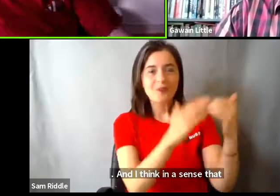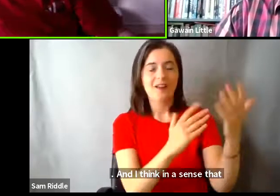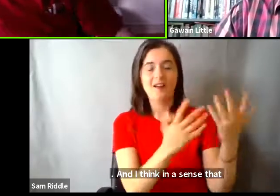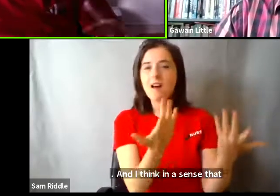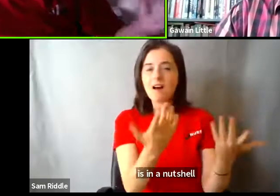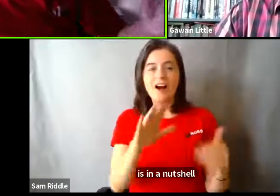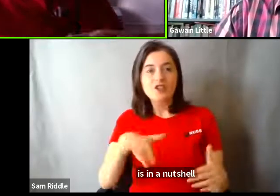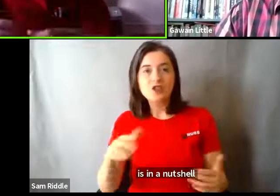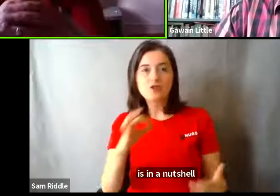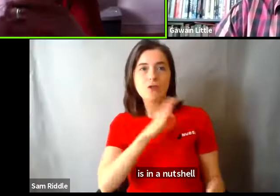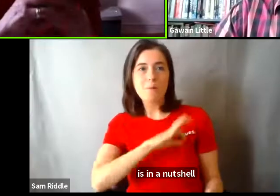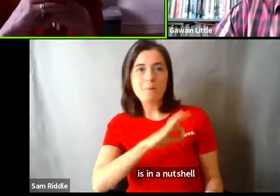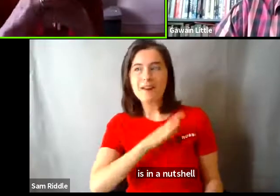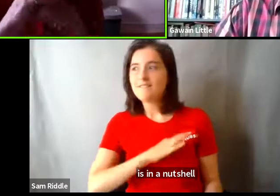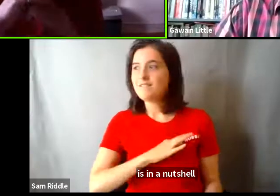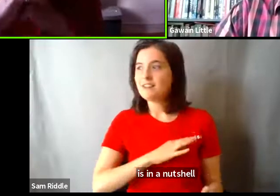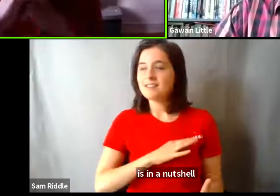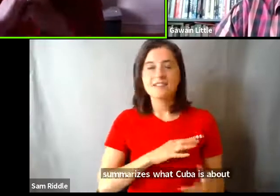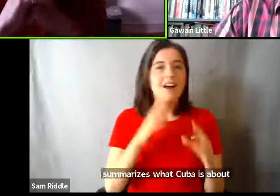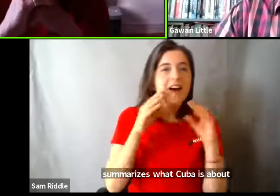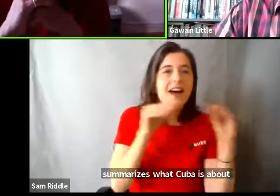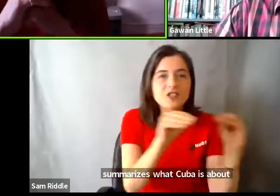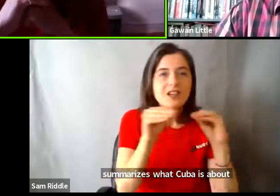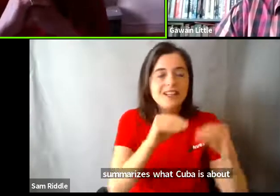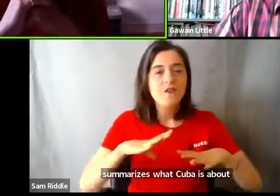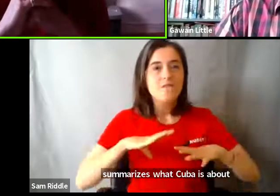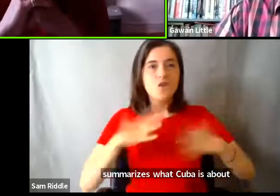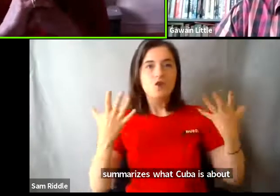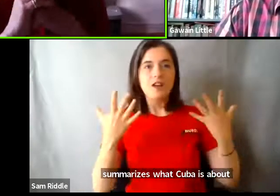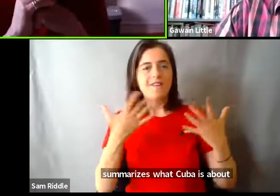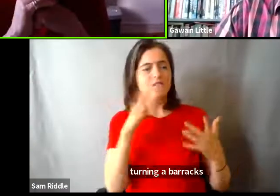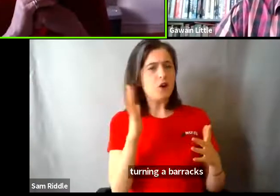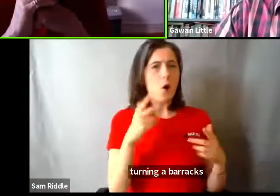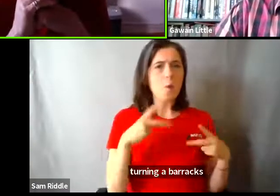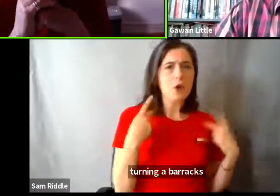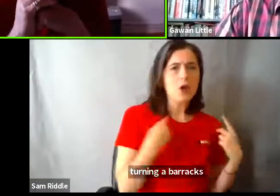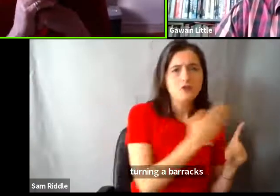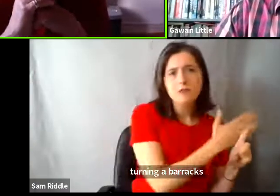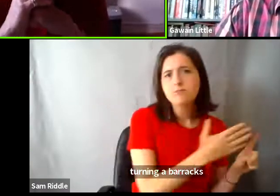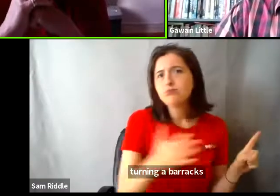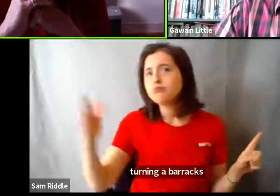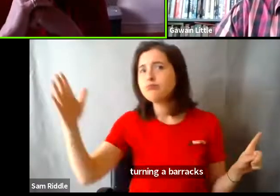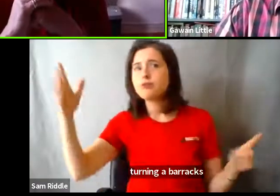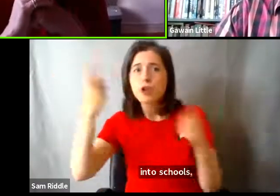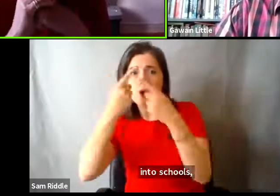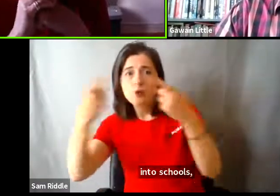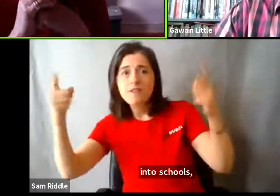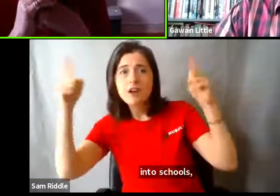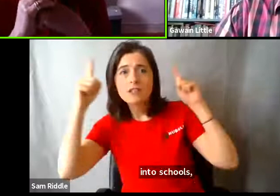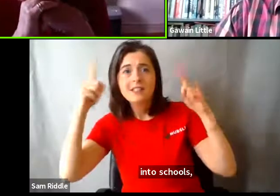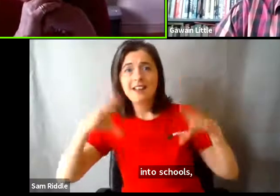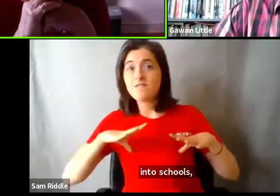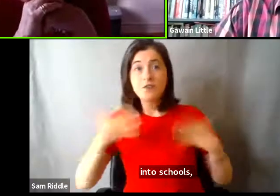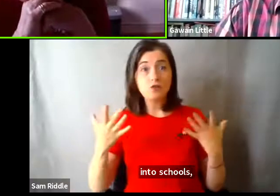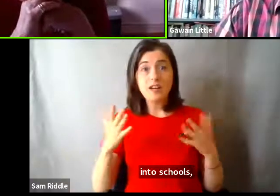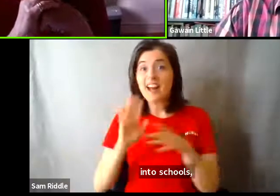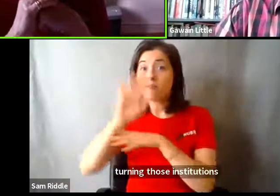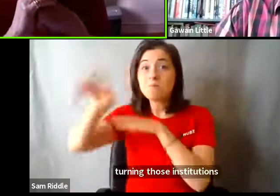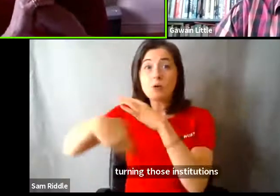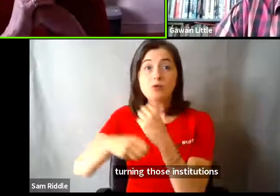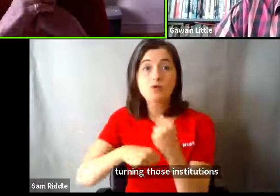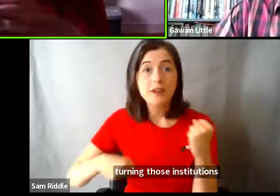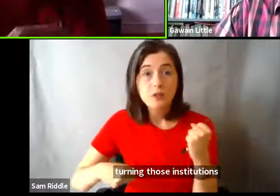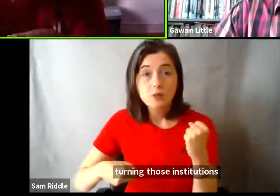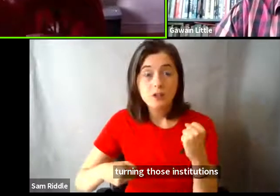completely throughout the whole of the age range in Cuba, right up to university education and postgraduate